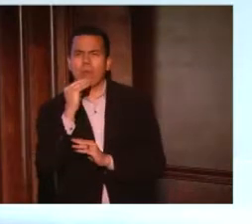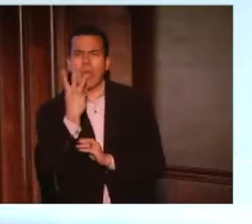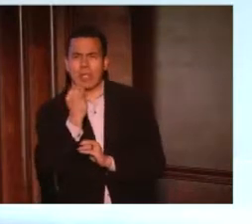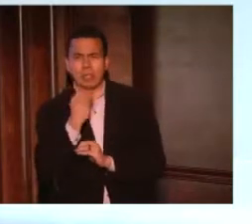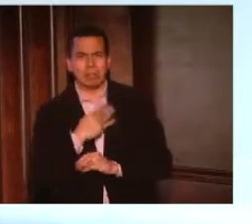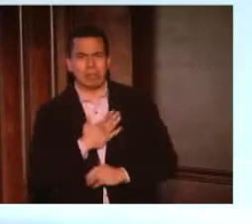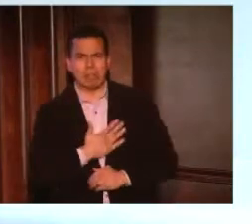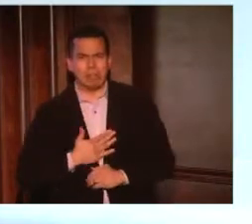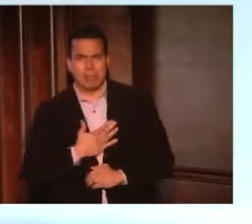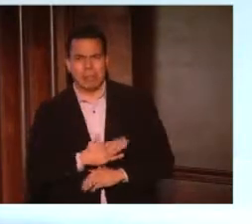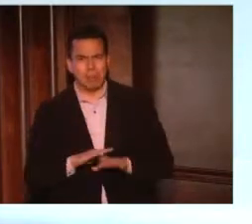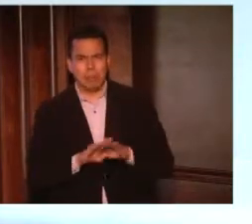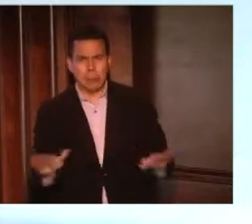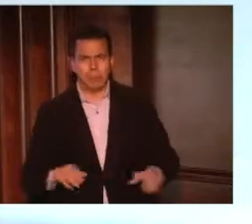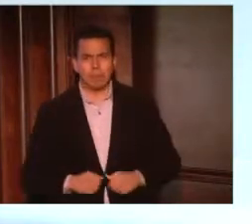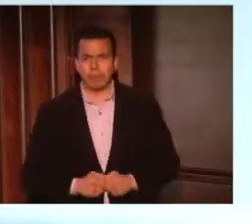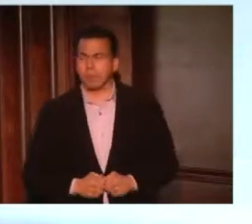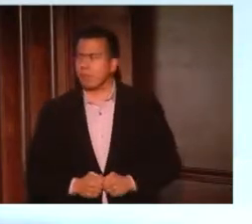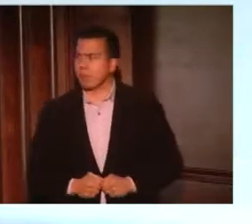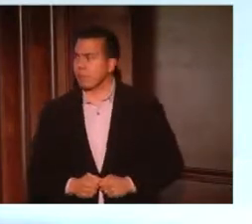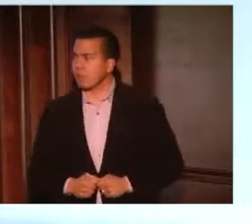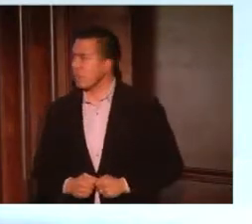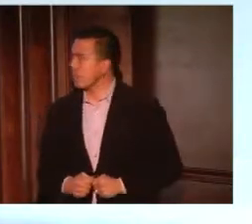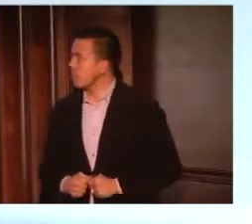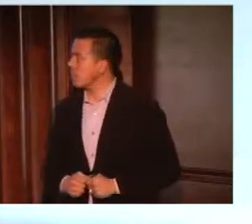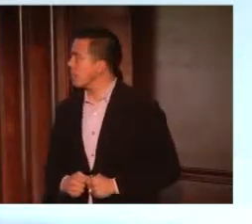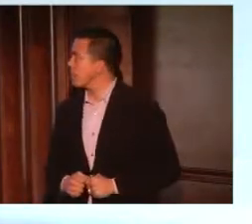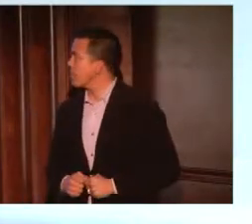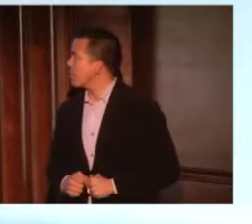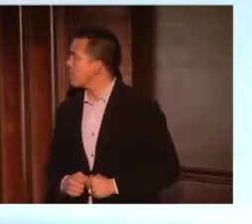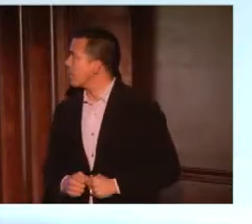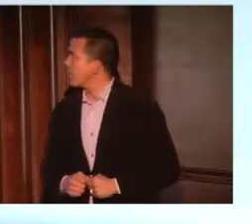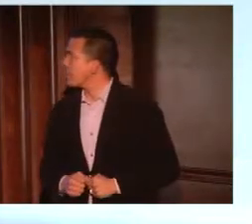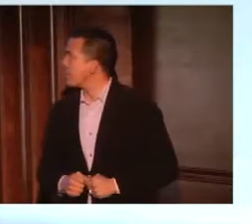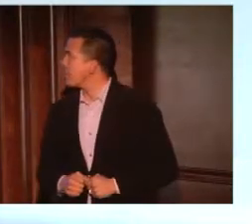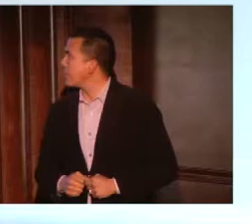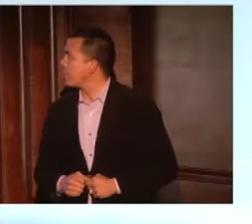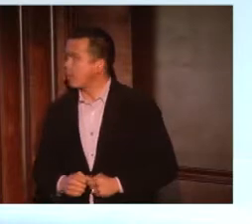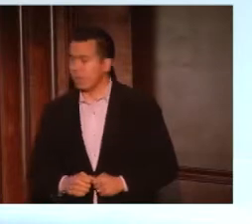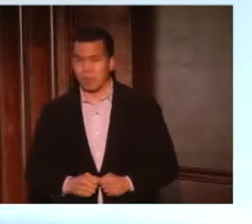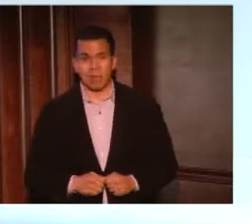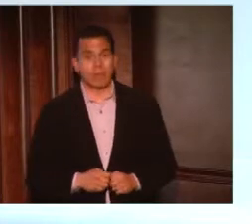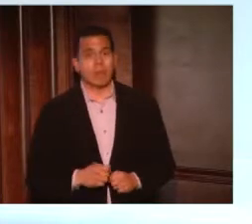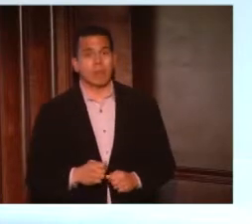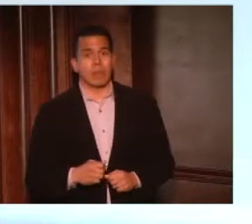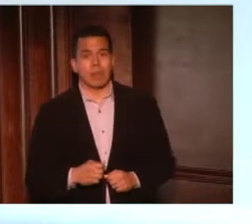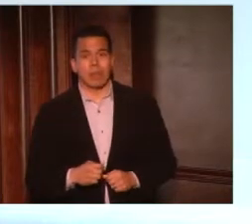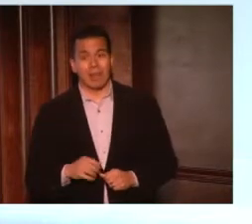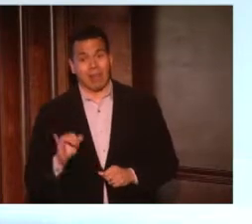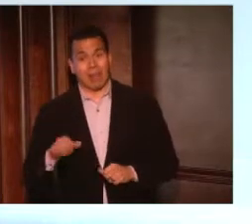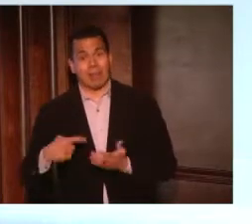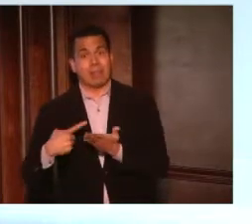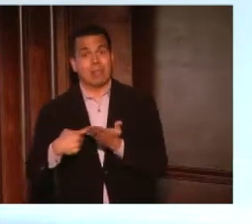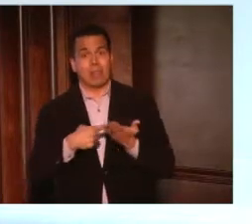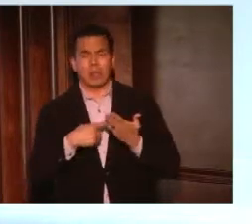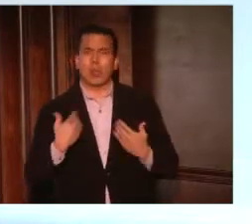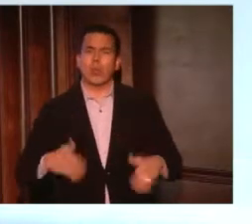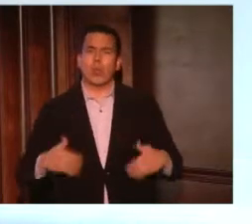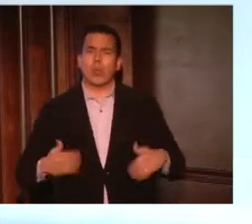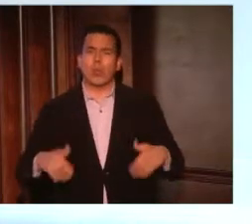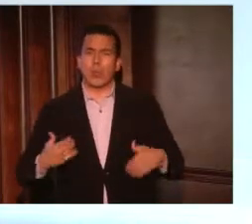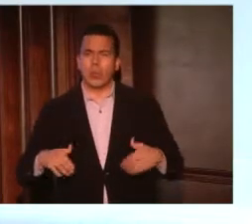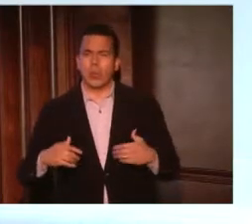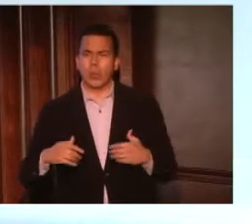be fantastic. So this is an issue which is huge all around the world. And it's